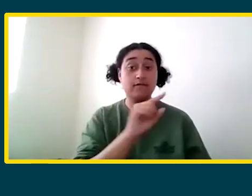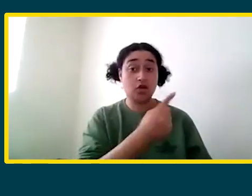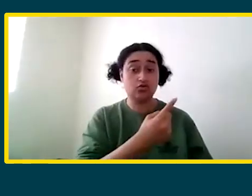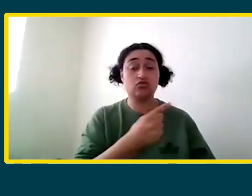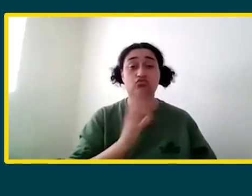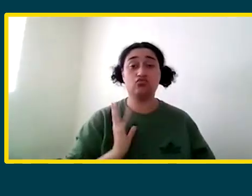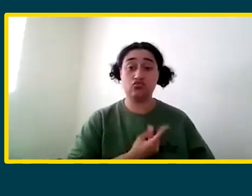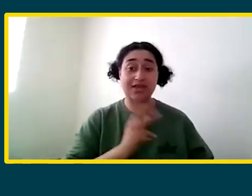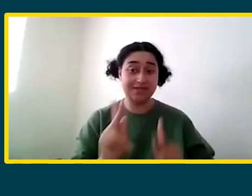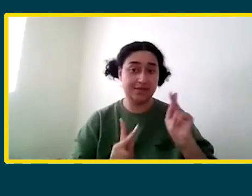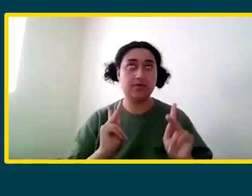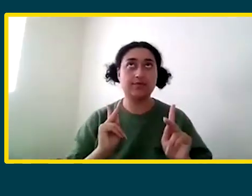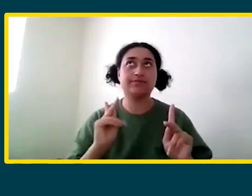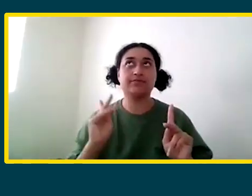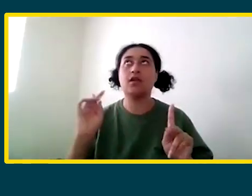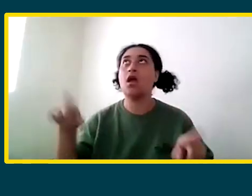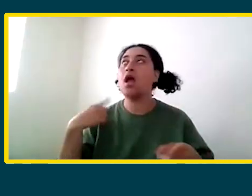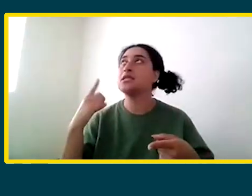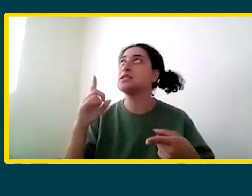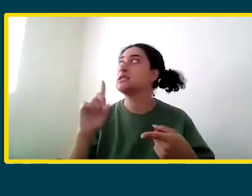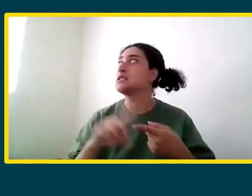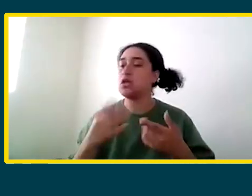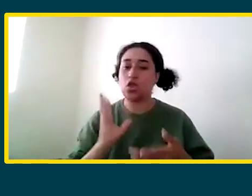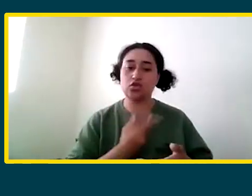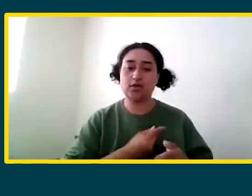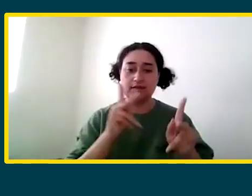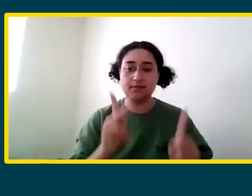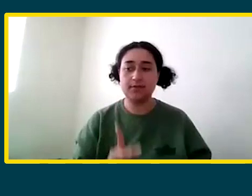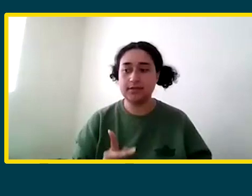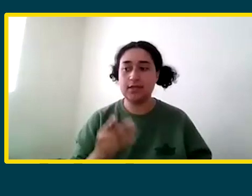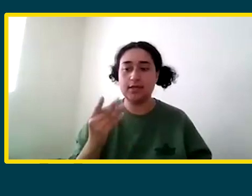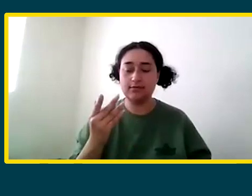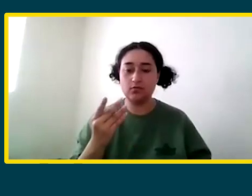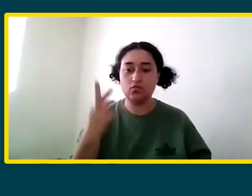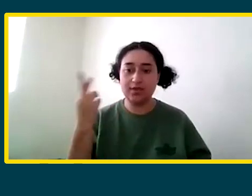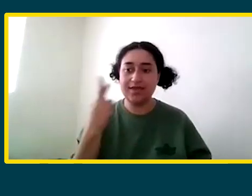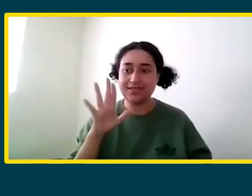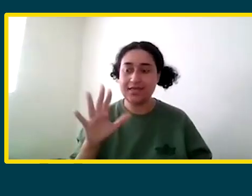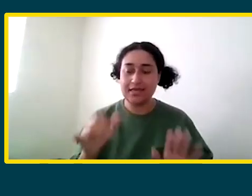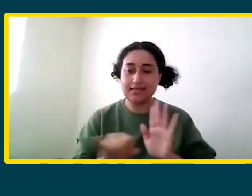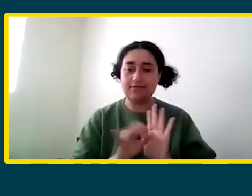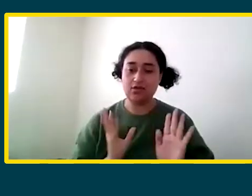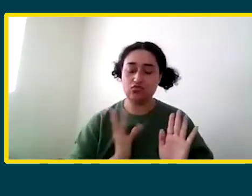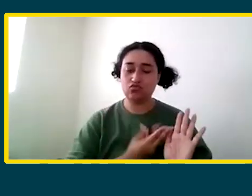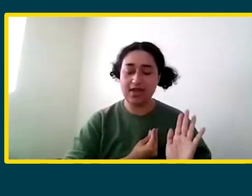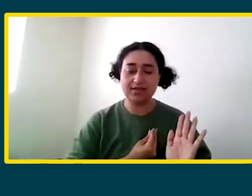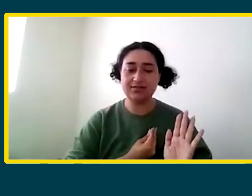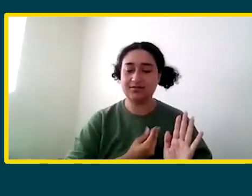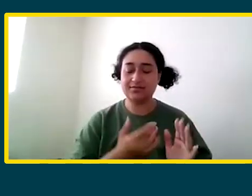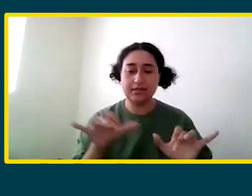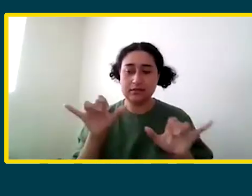people, until a trans person knows they're trans, they still think they're cis. And so and also